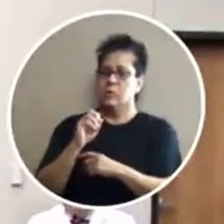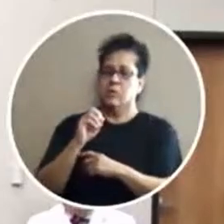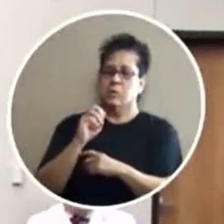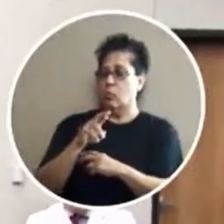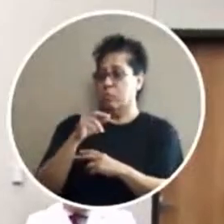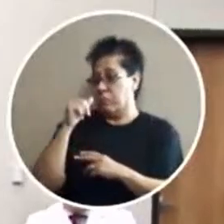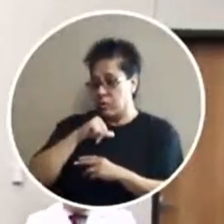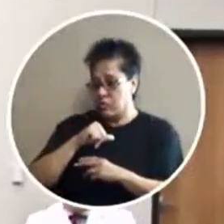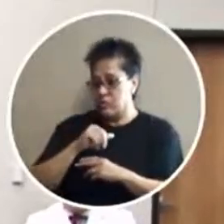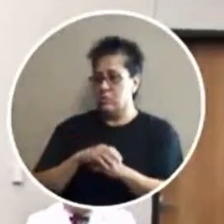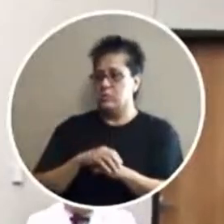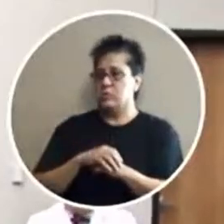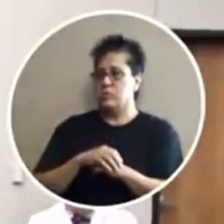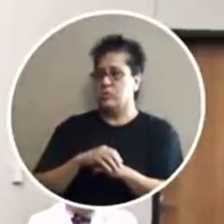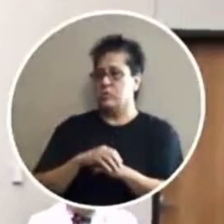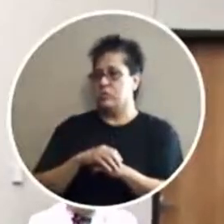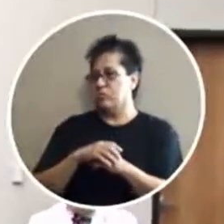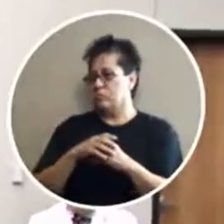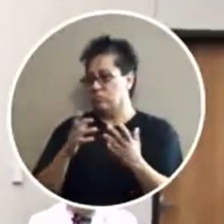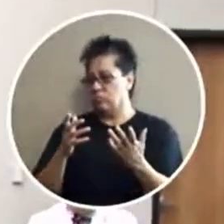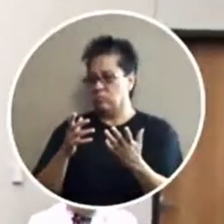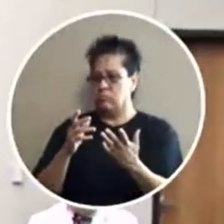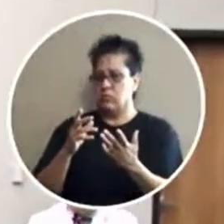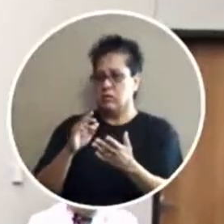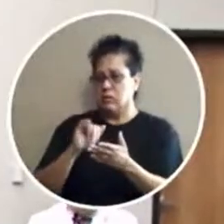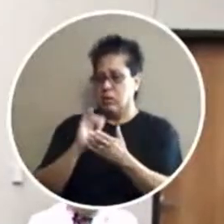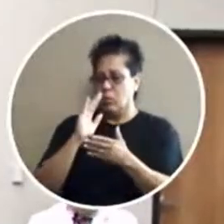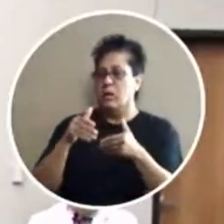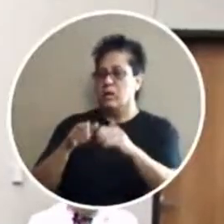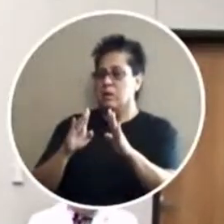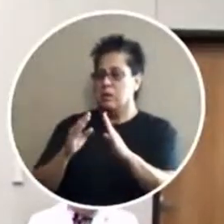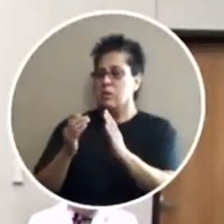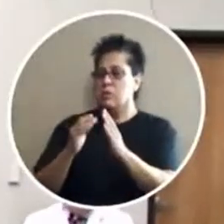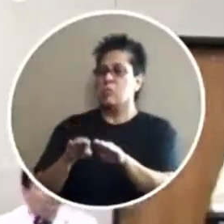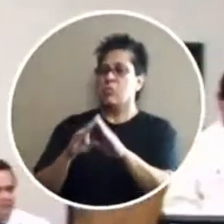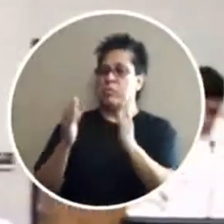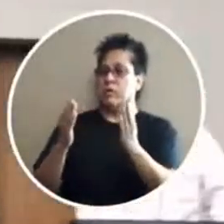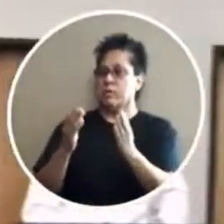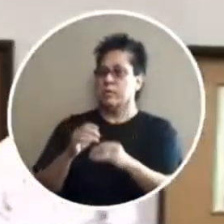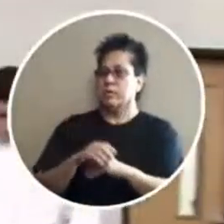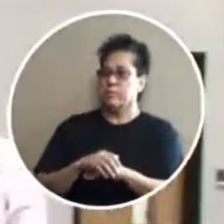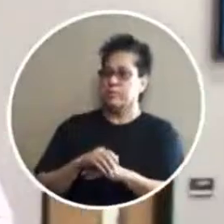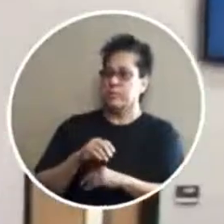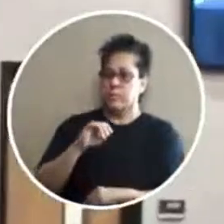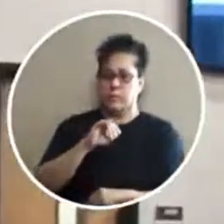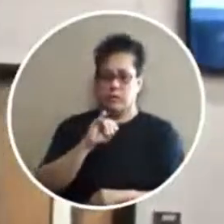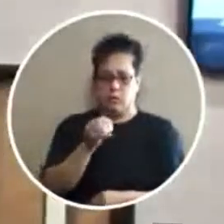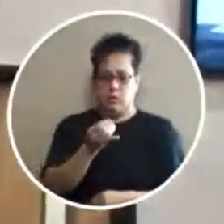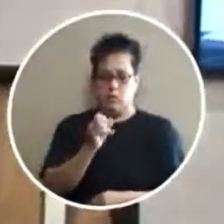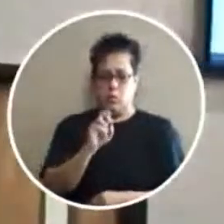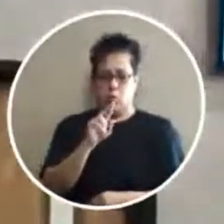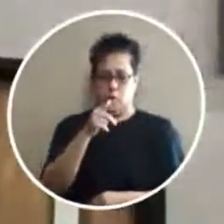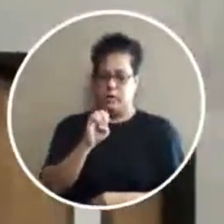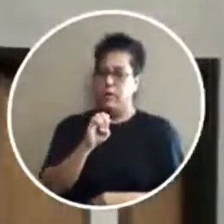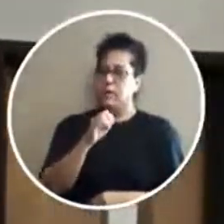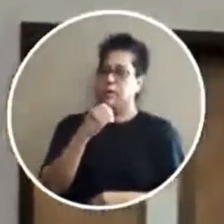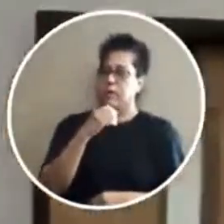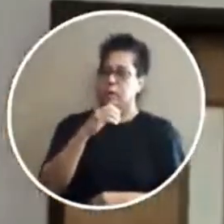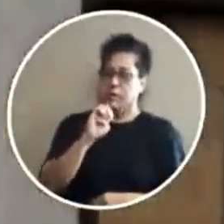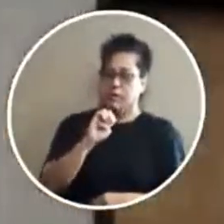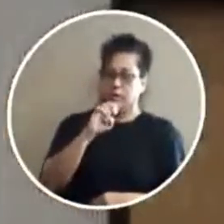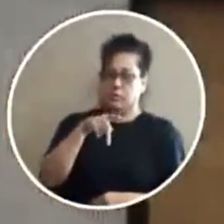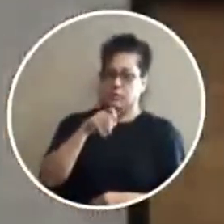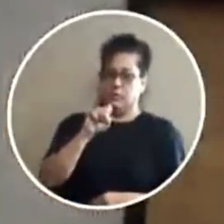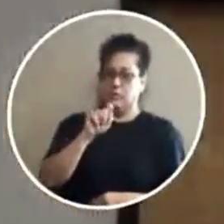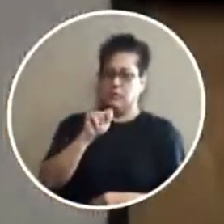or bars or kitchen that were allowed to reopen. So we have on the epstrong.org,